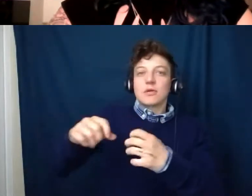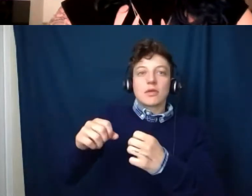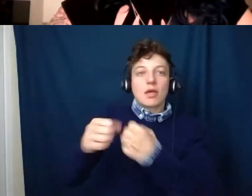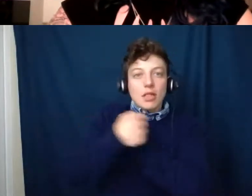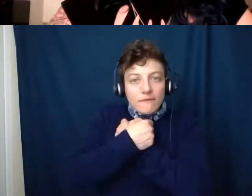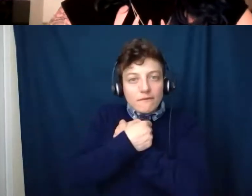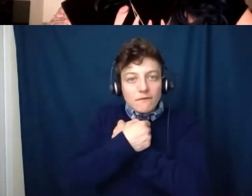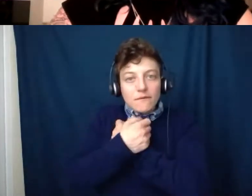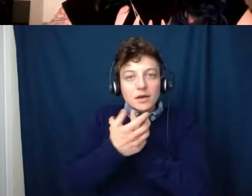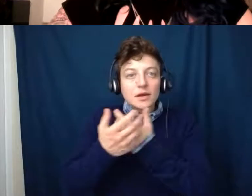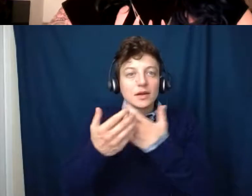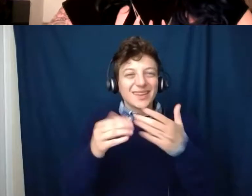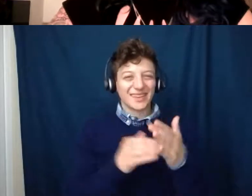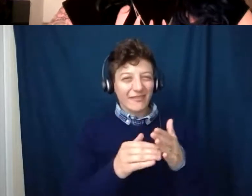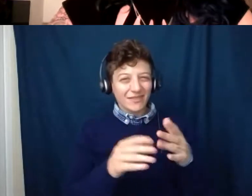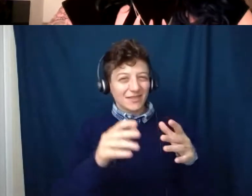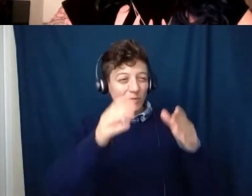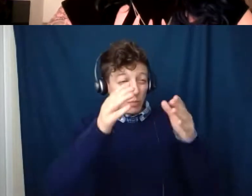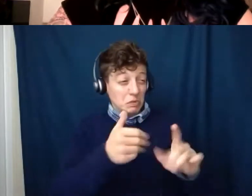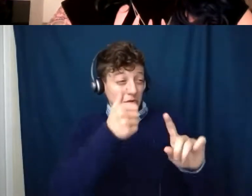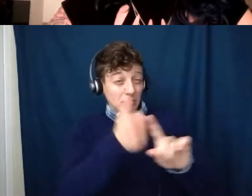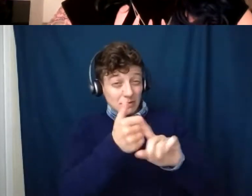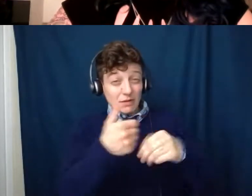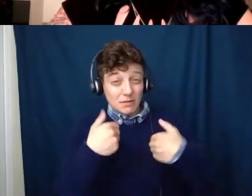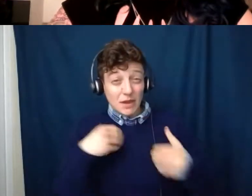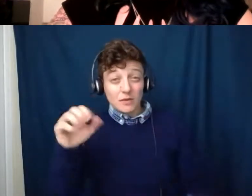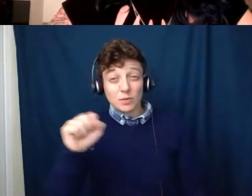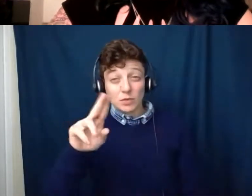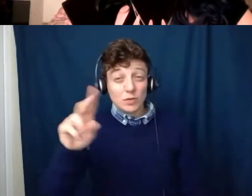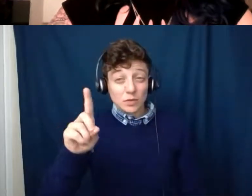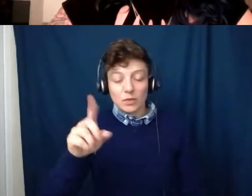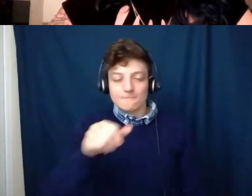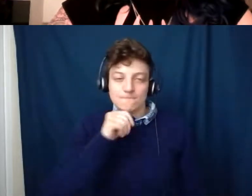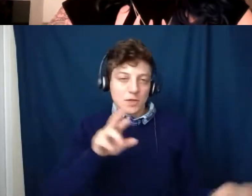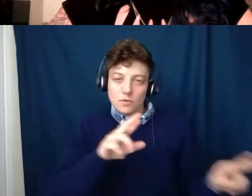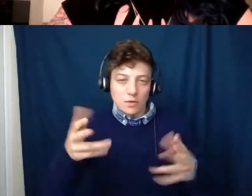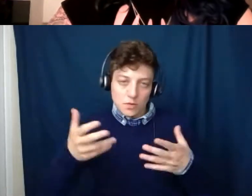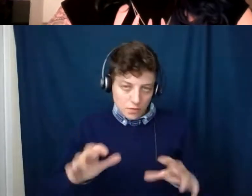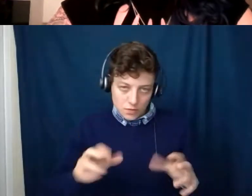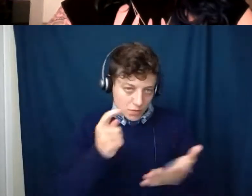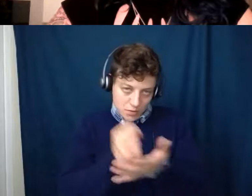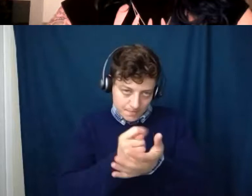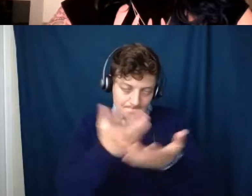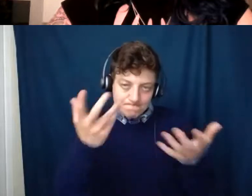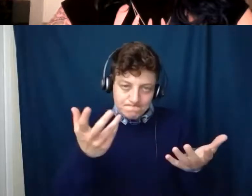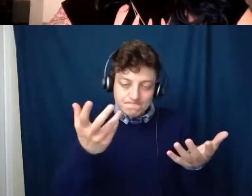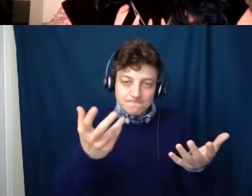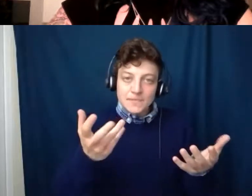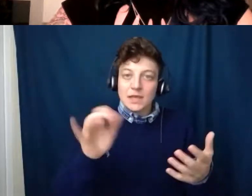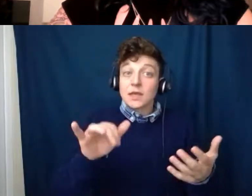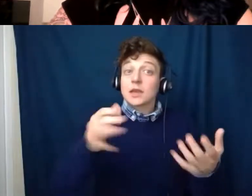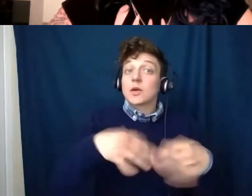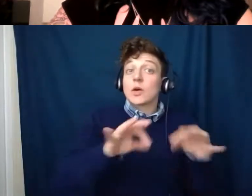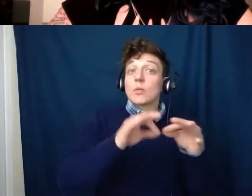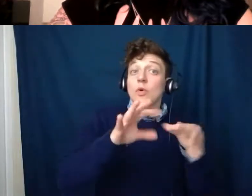oftentimes not what the person with a substance use disorder wants or feels ready for. And I think a really important part of harm reduction is